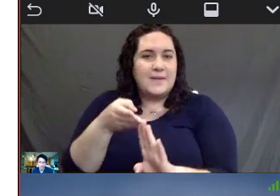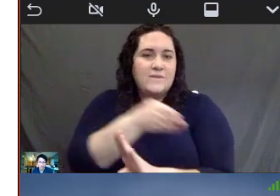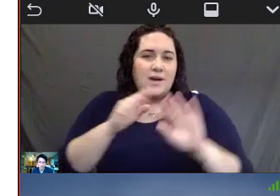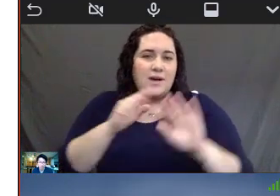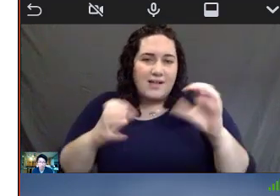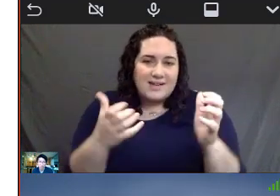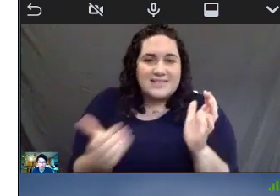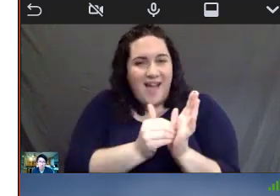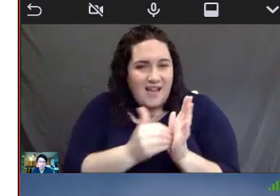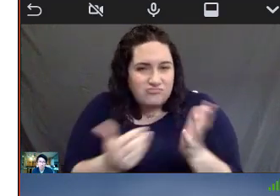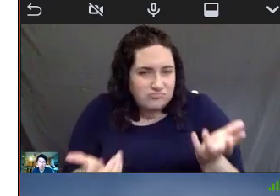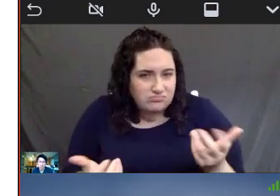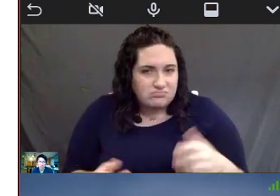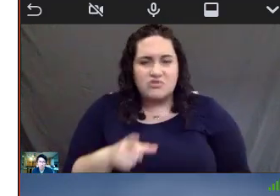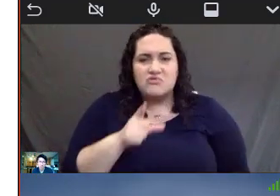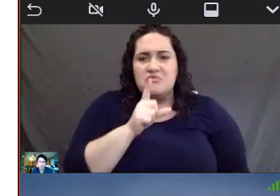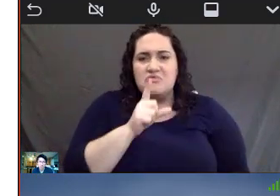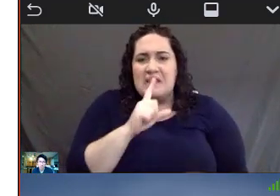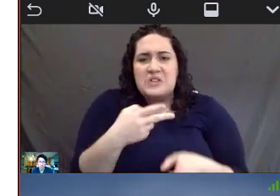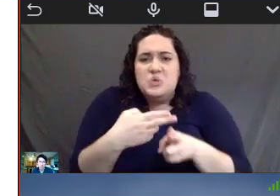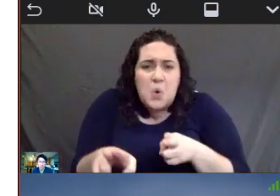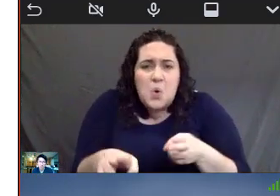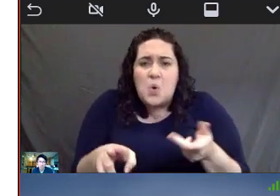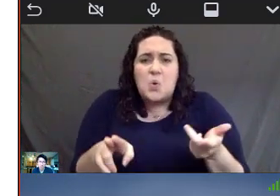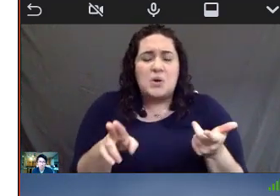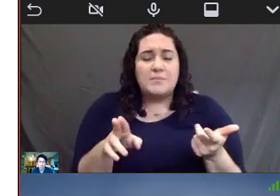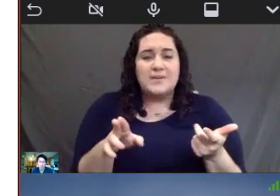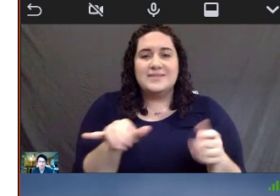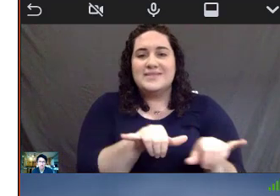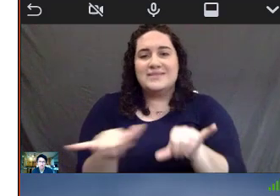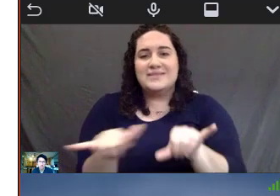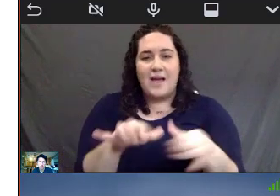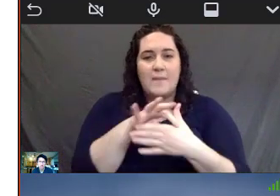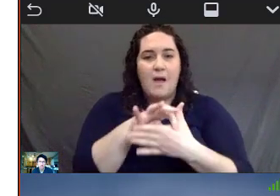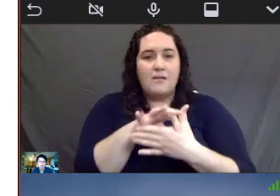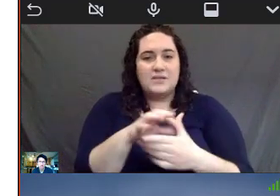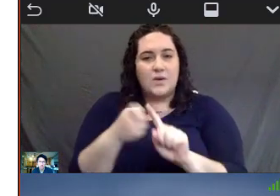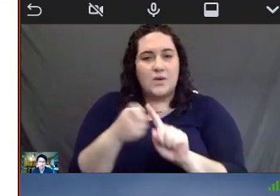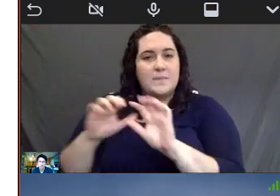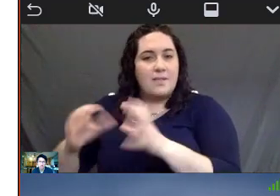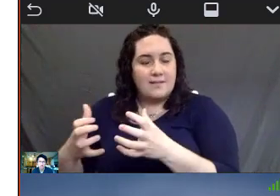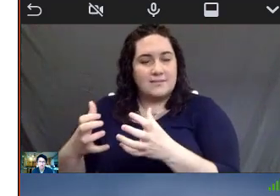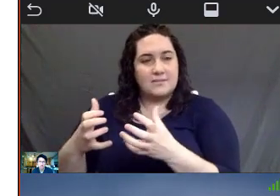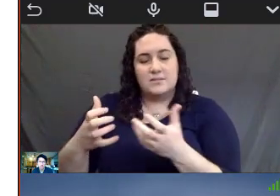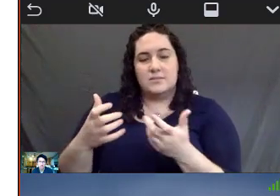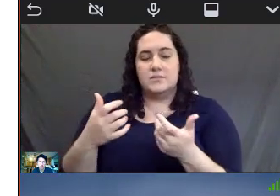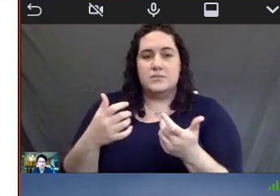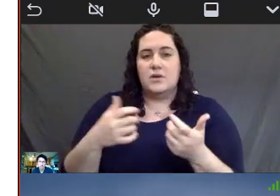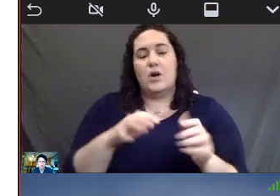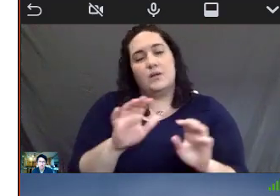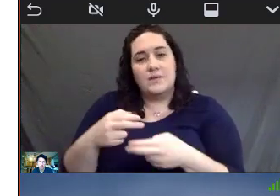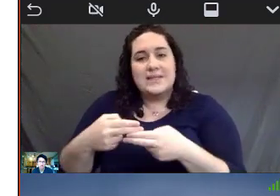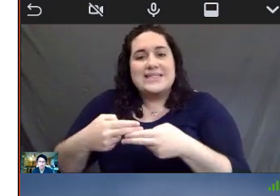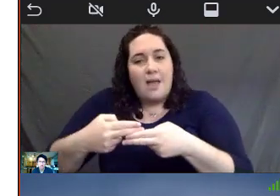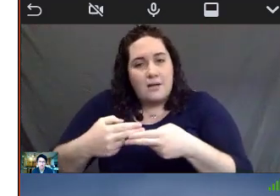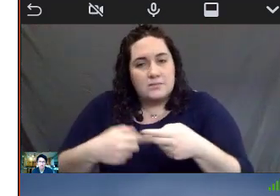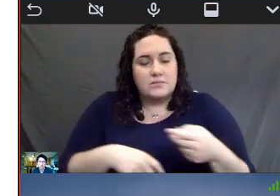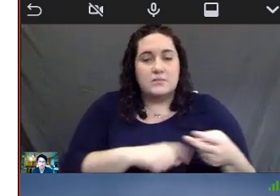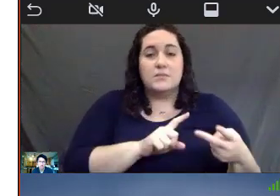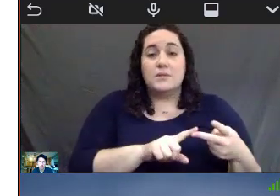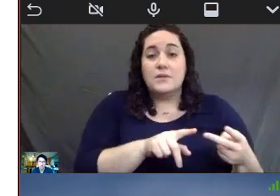information that I do in the lecture part of the class. The pen casts are more detailed notes, And then I also post PDFs